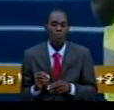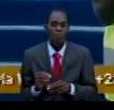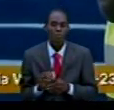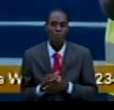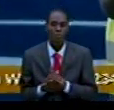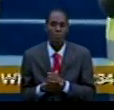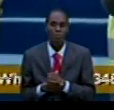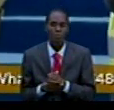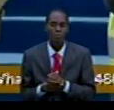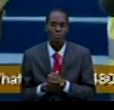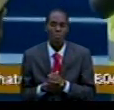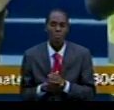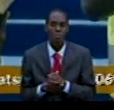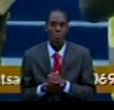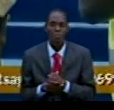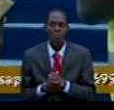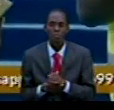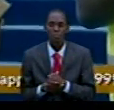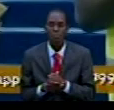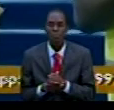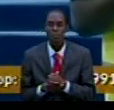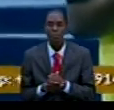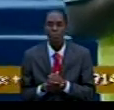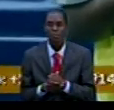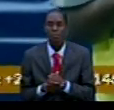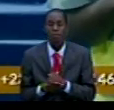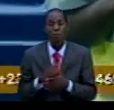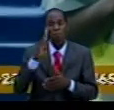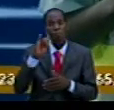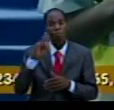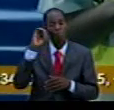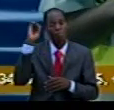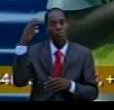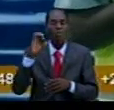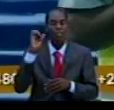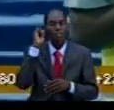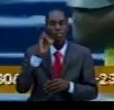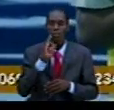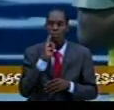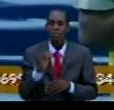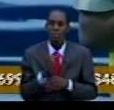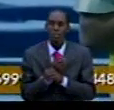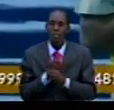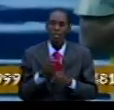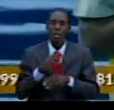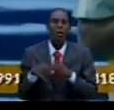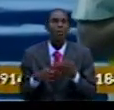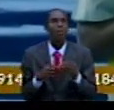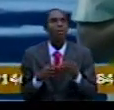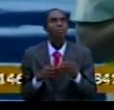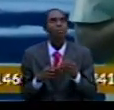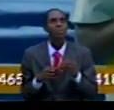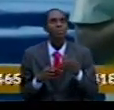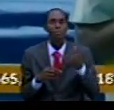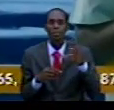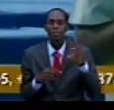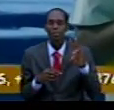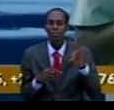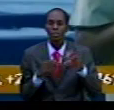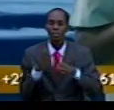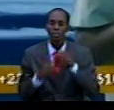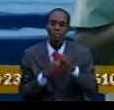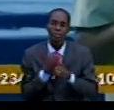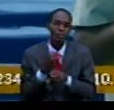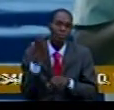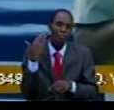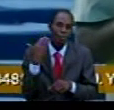region. By His grace, I'm saved by the special grace of God. About 15 years ago, I was sick, so I went to the hospital and